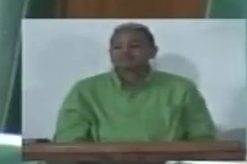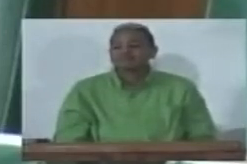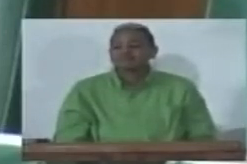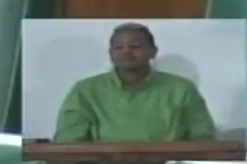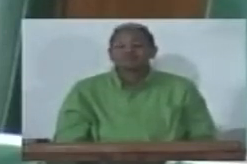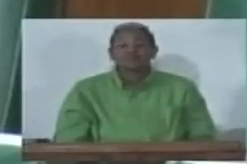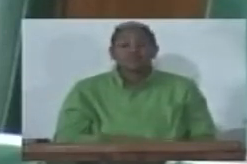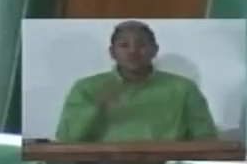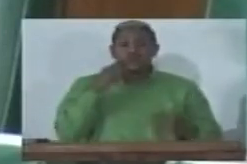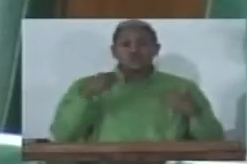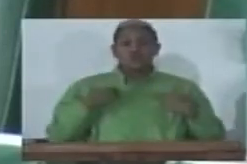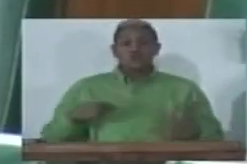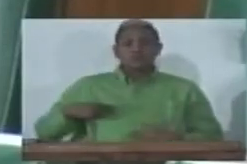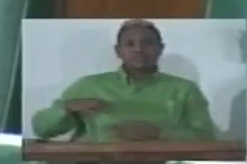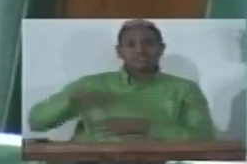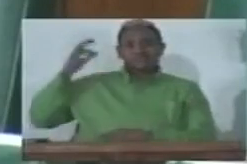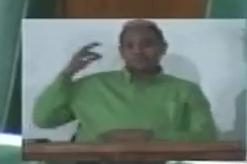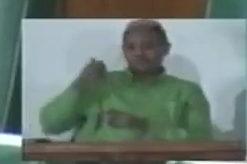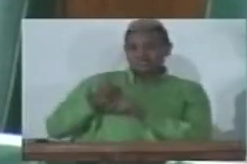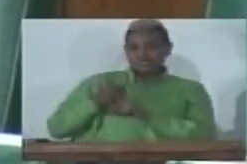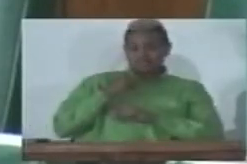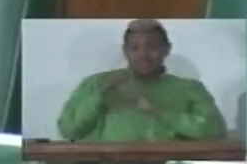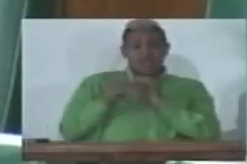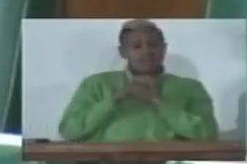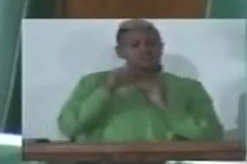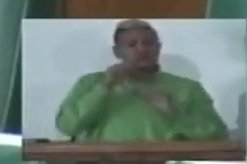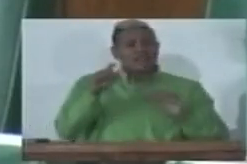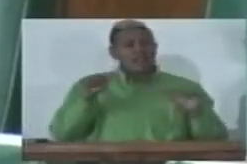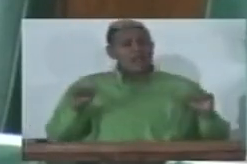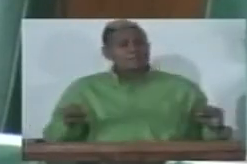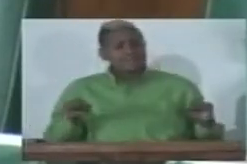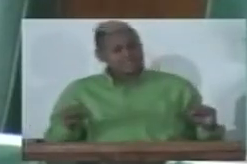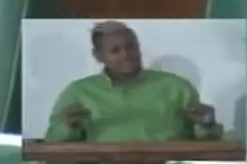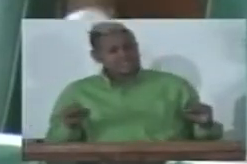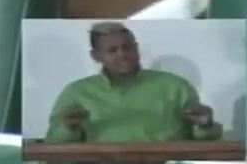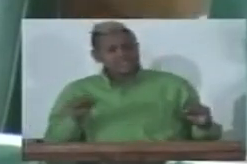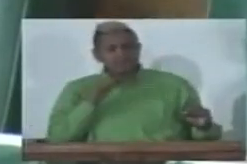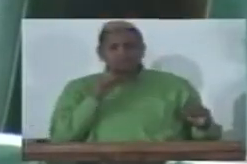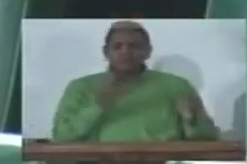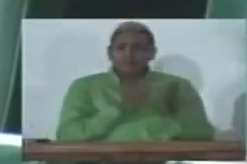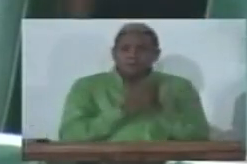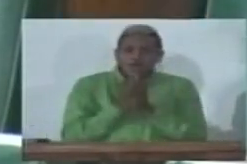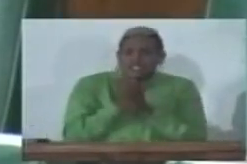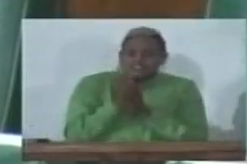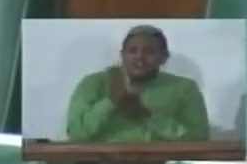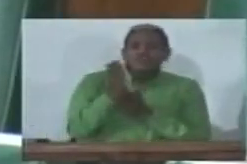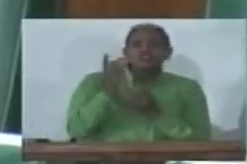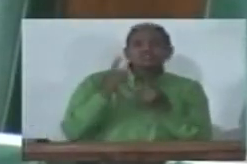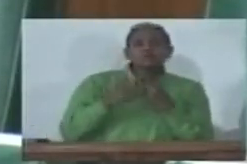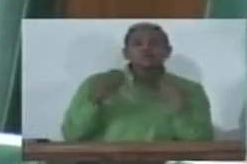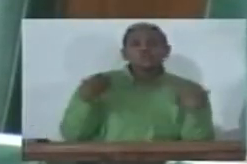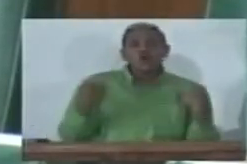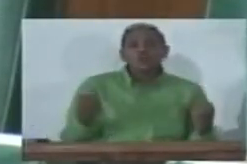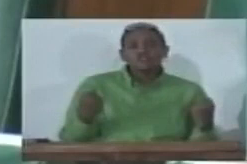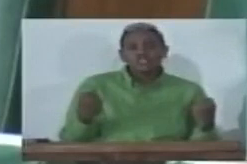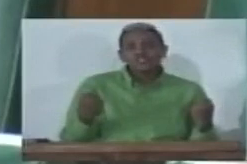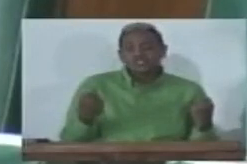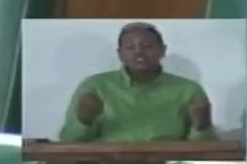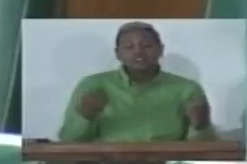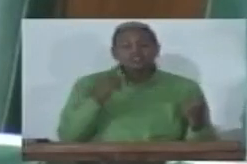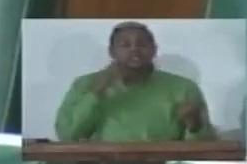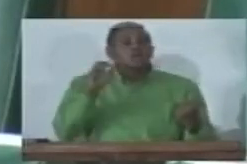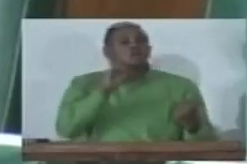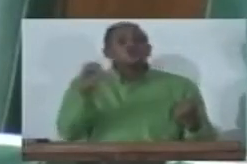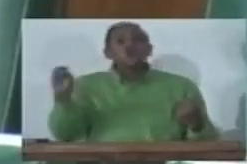The human spirit, sir, is one of ability, perseverance, and courage that